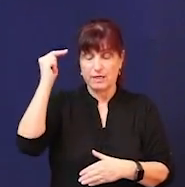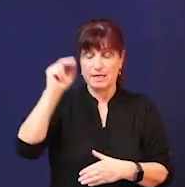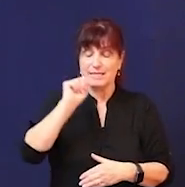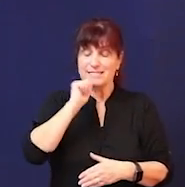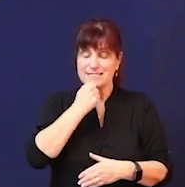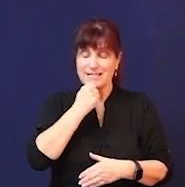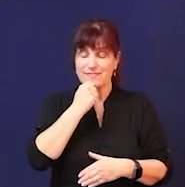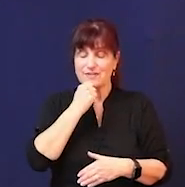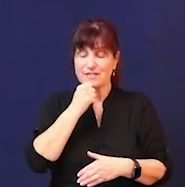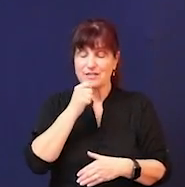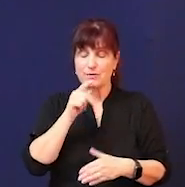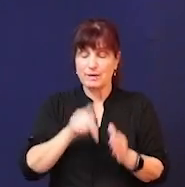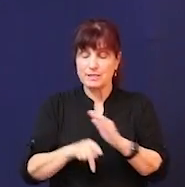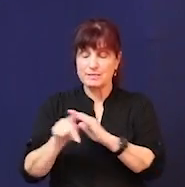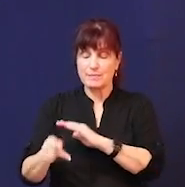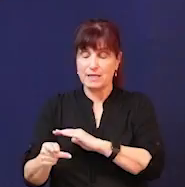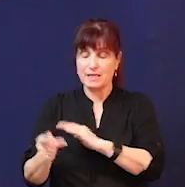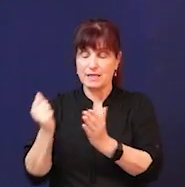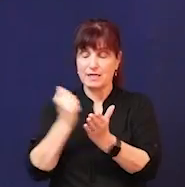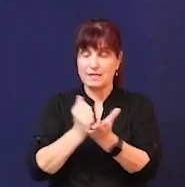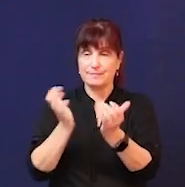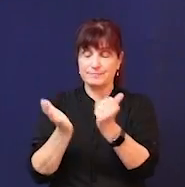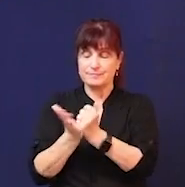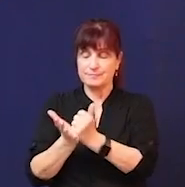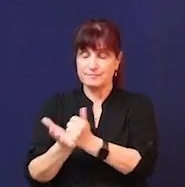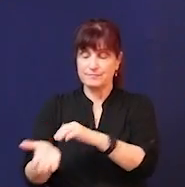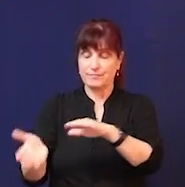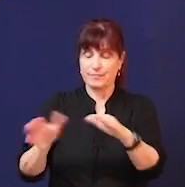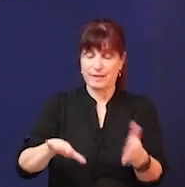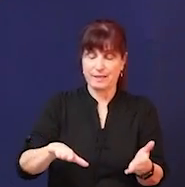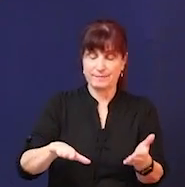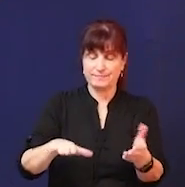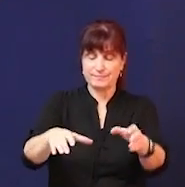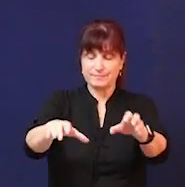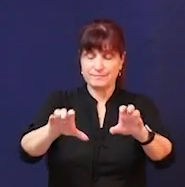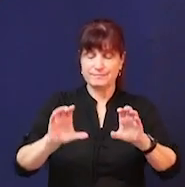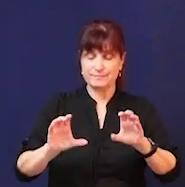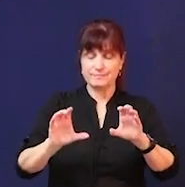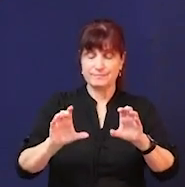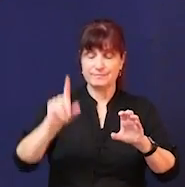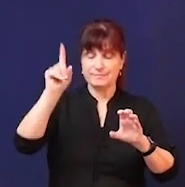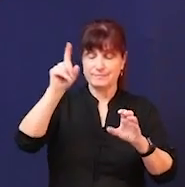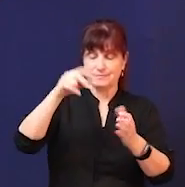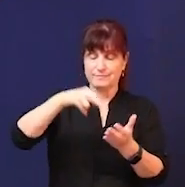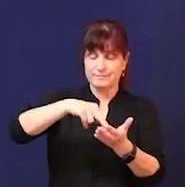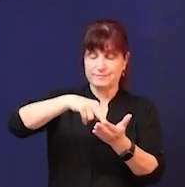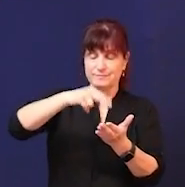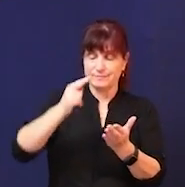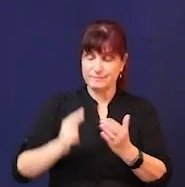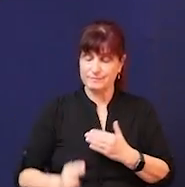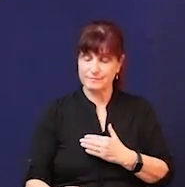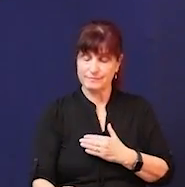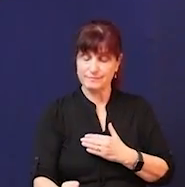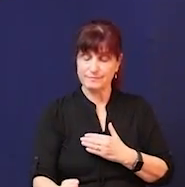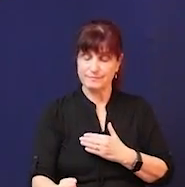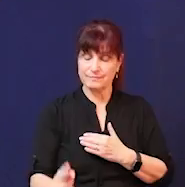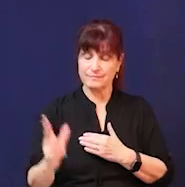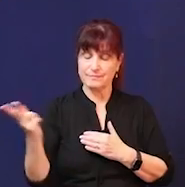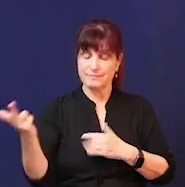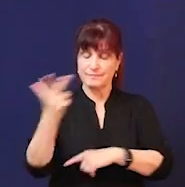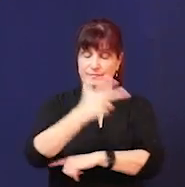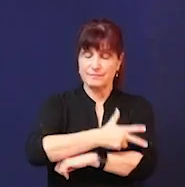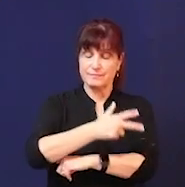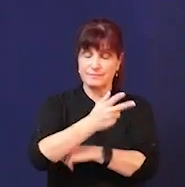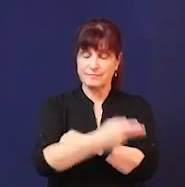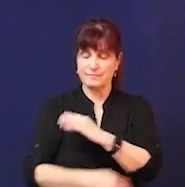He descended into hell. On the third day, He rose again from the dead. He ascended into heaven